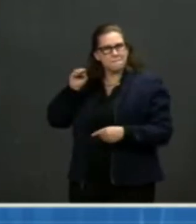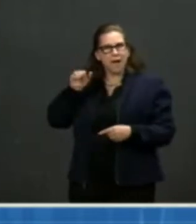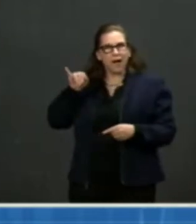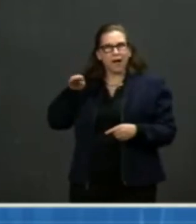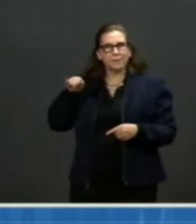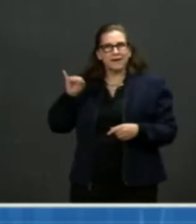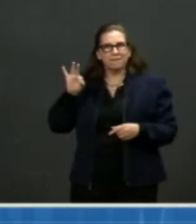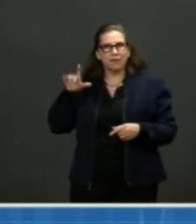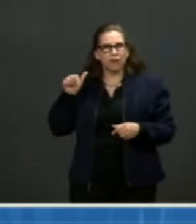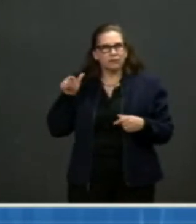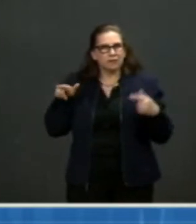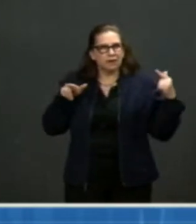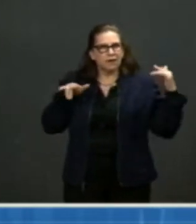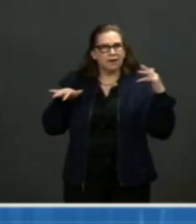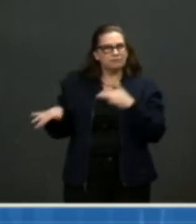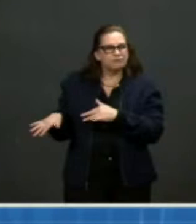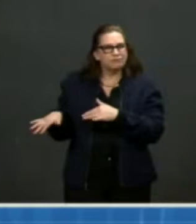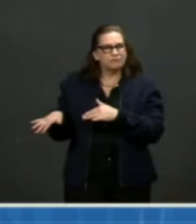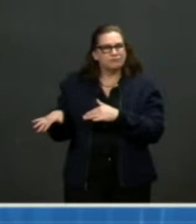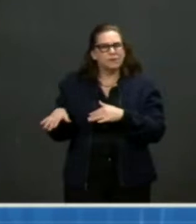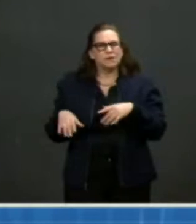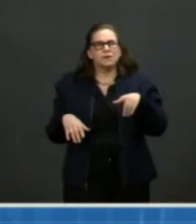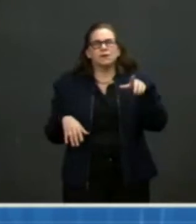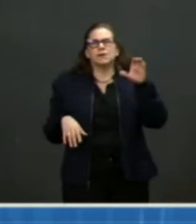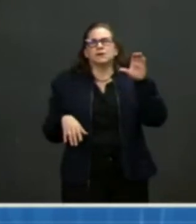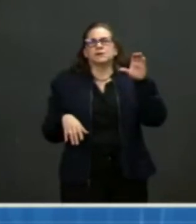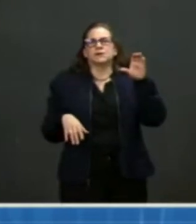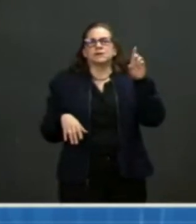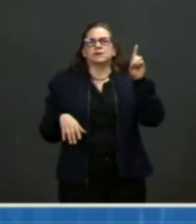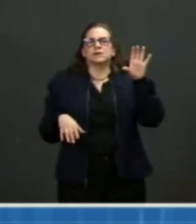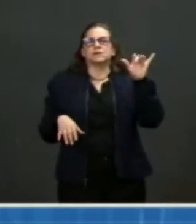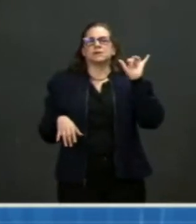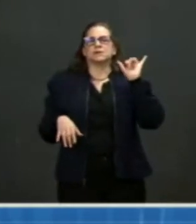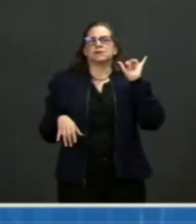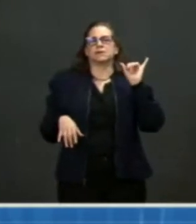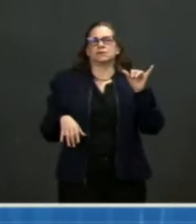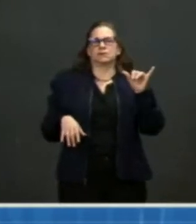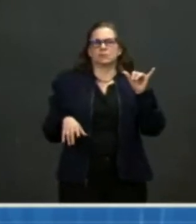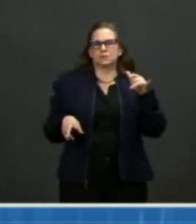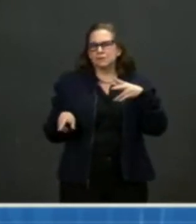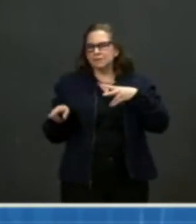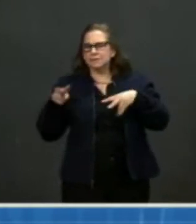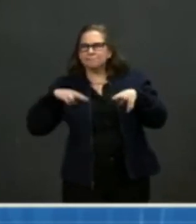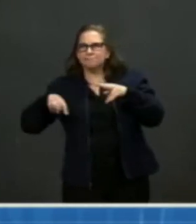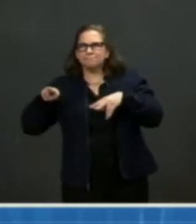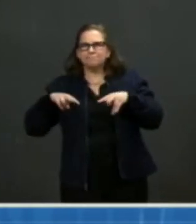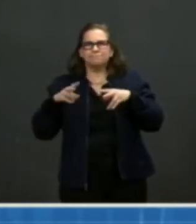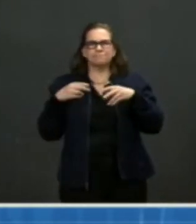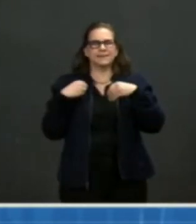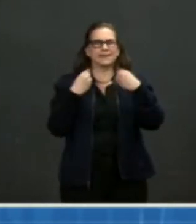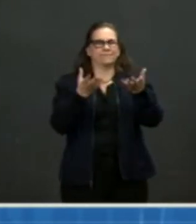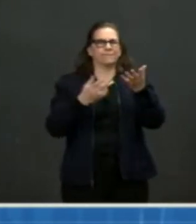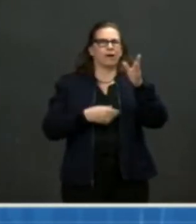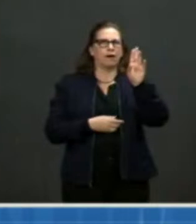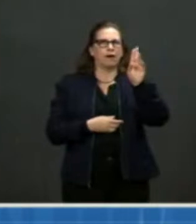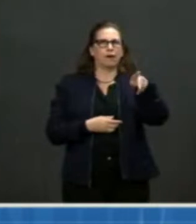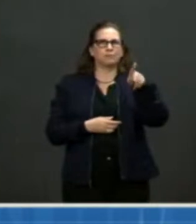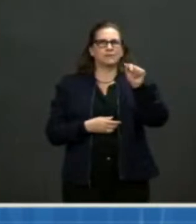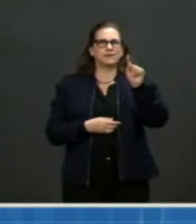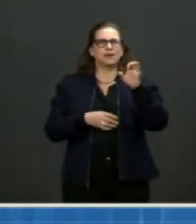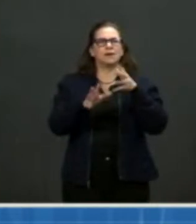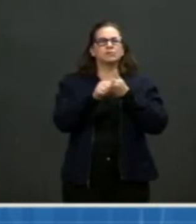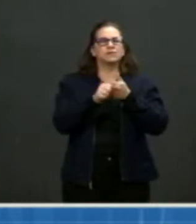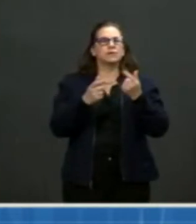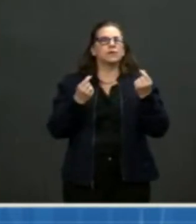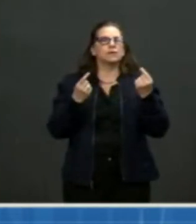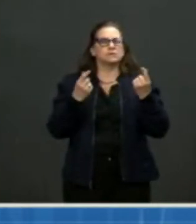include travel. But I want to sort of go back to what Andy said, and that is much of the travel we know is related to people who are